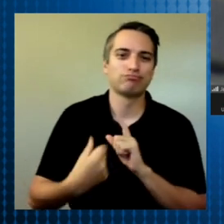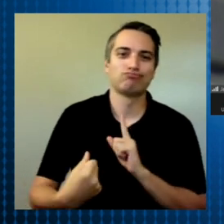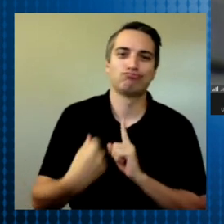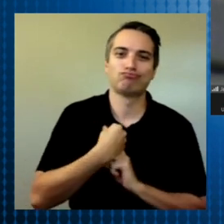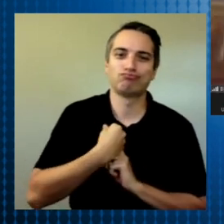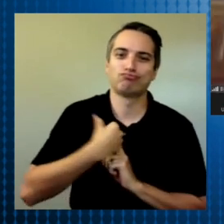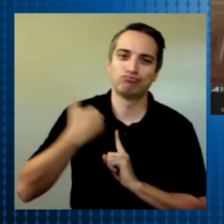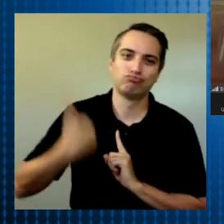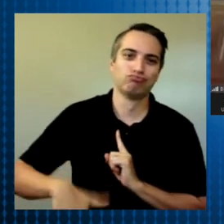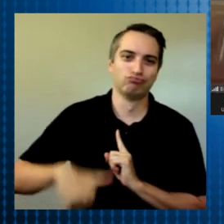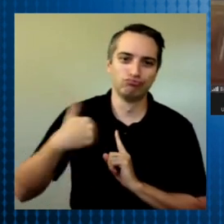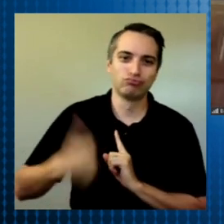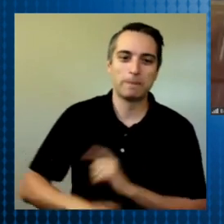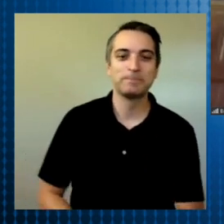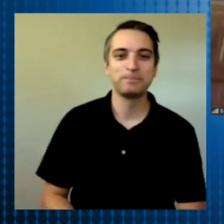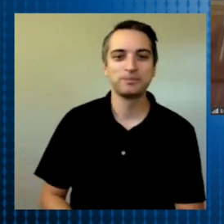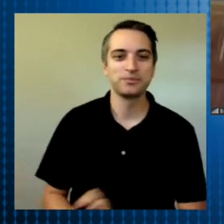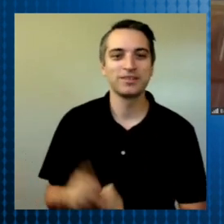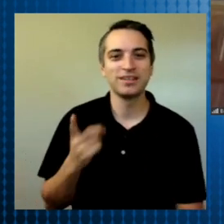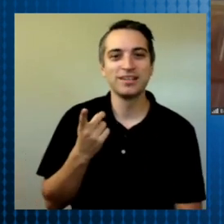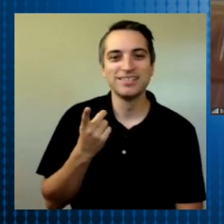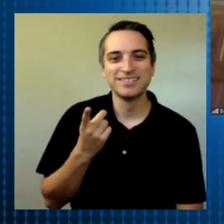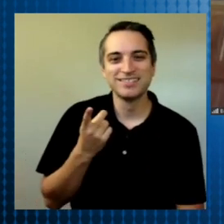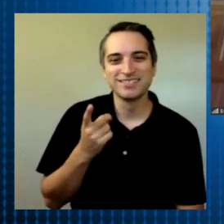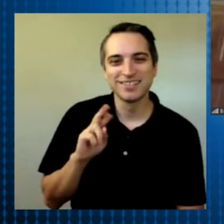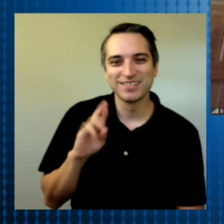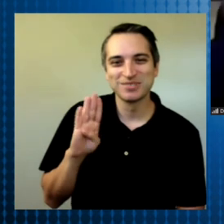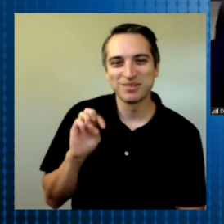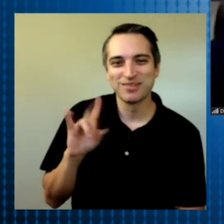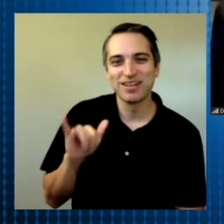Wow. Jalen, I appreciate your gratefulness.